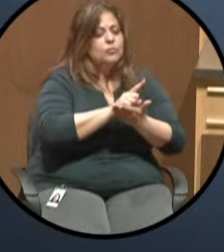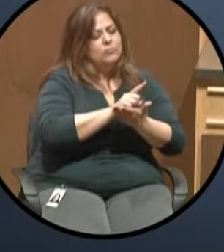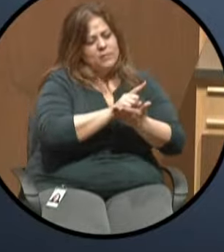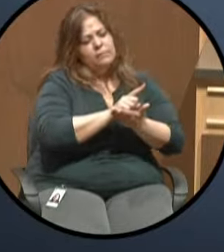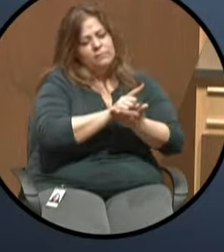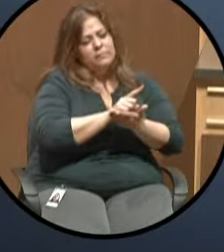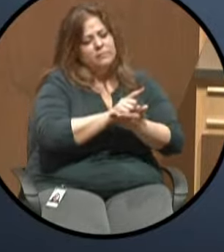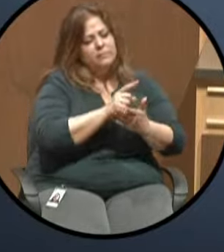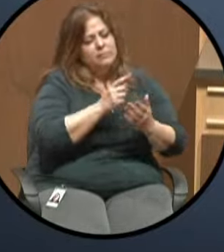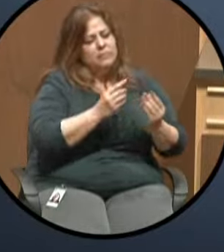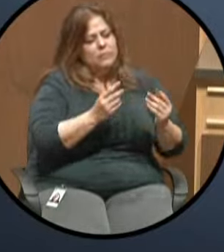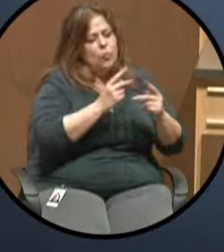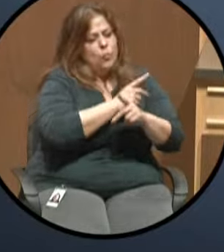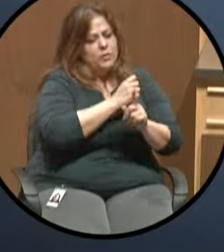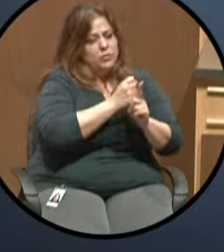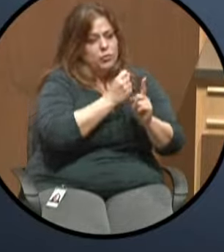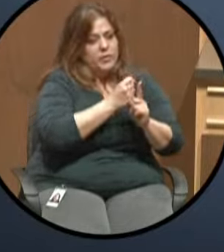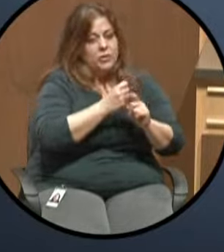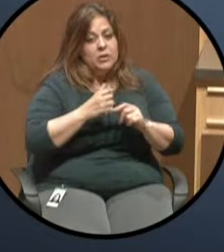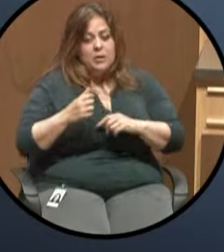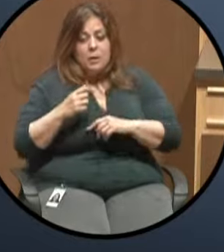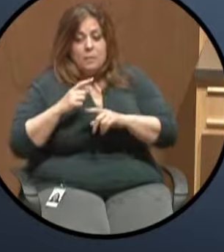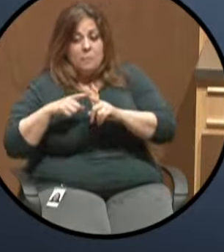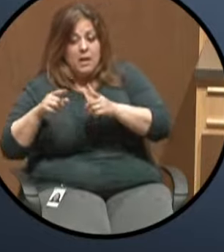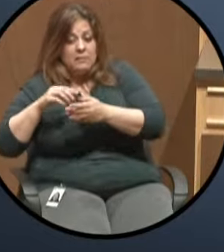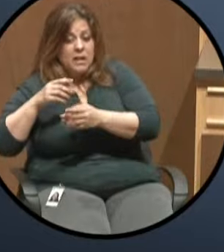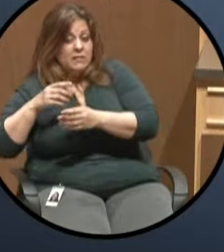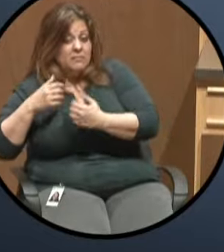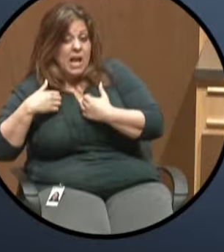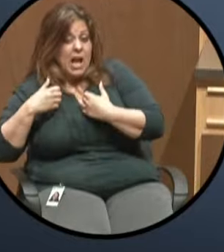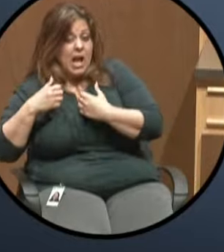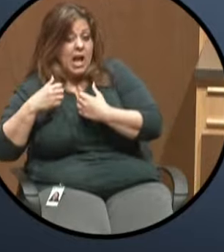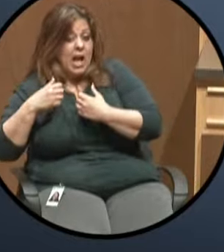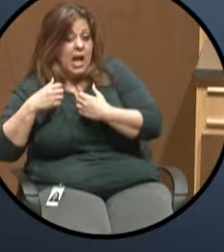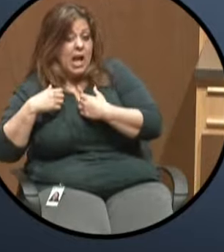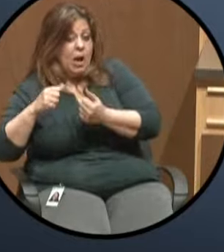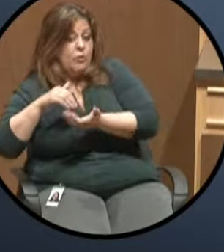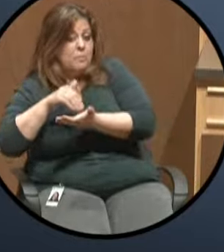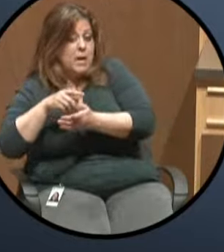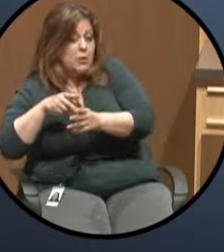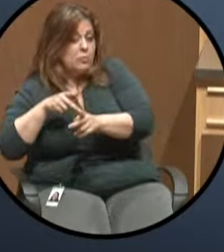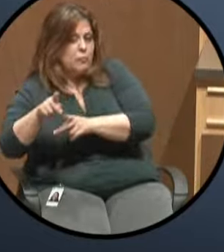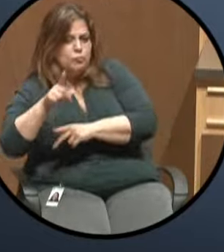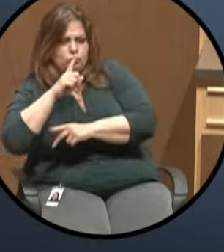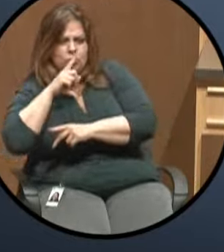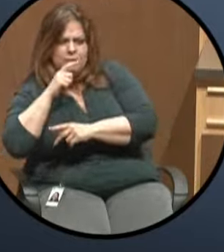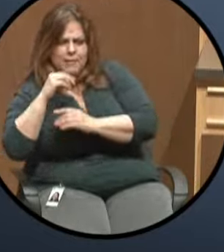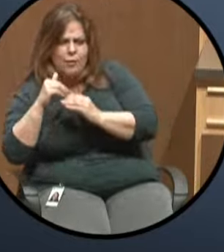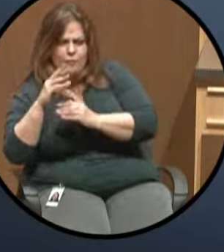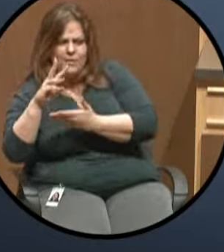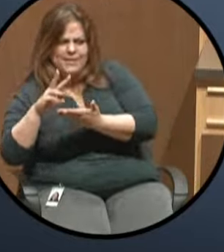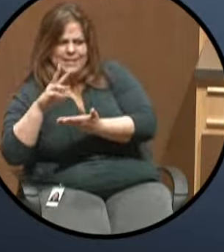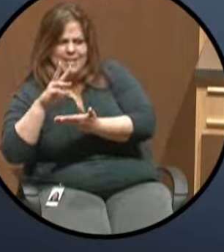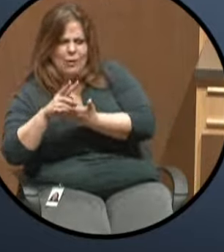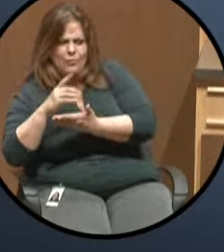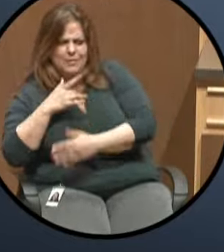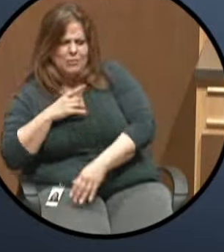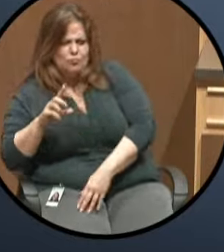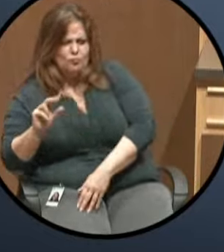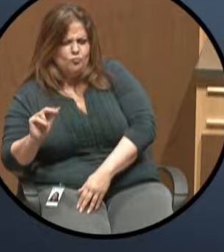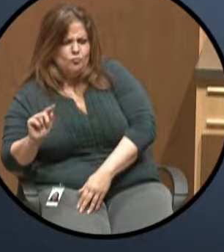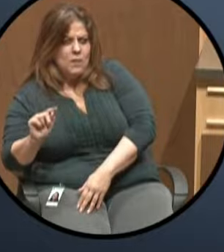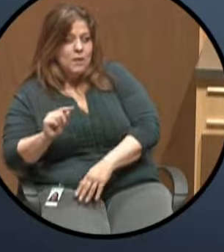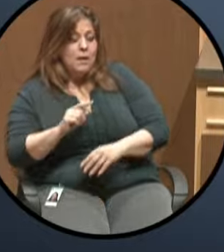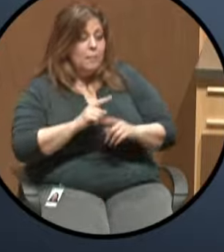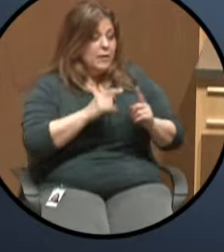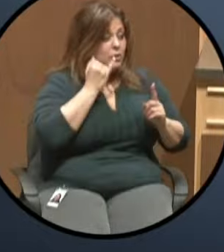except in the healthcare setting, don't wear masks that long throughout the day on a consecutive basis. But wearing your same mask